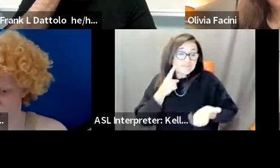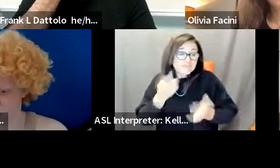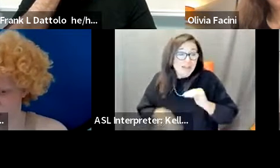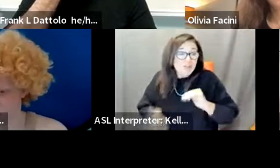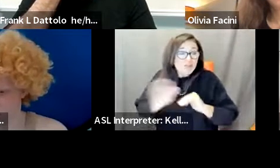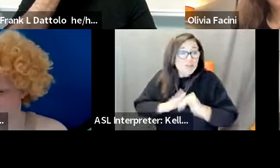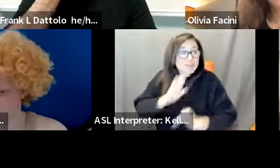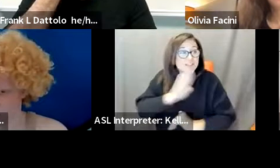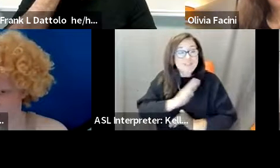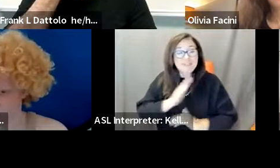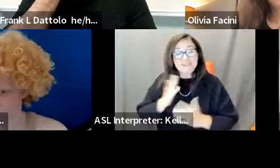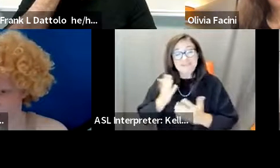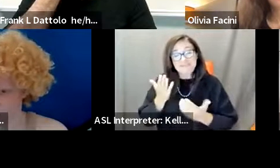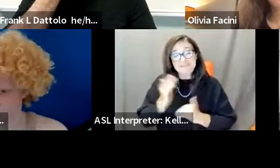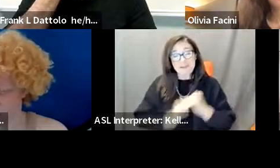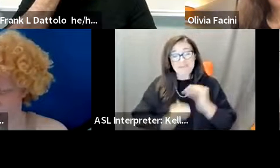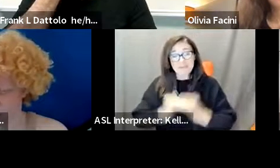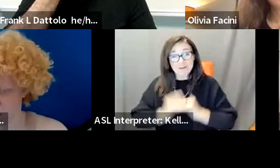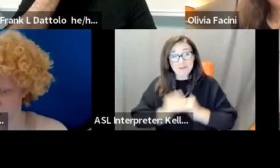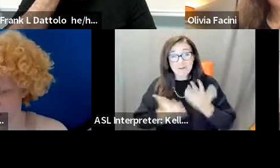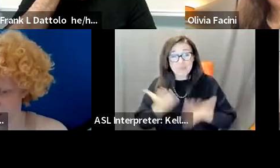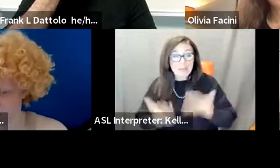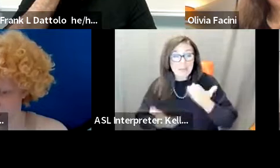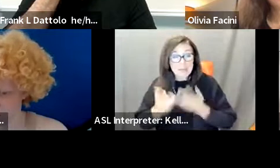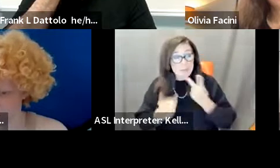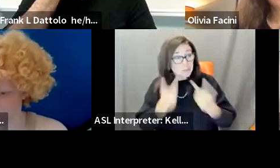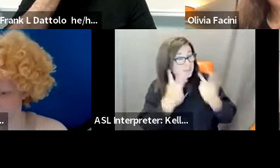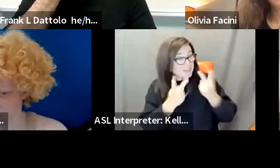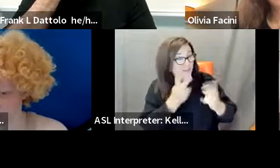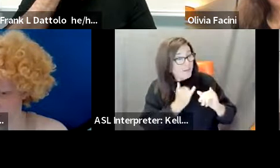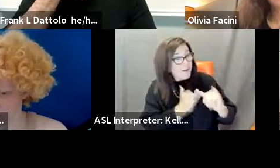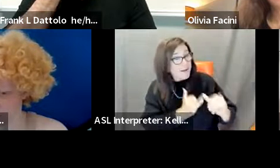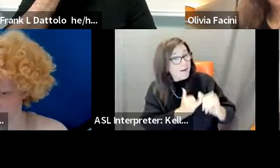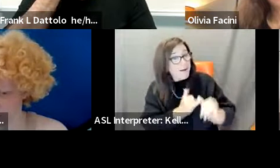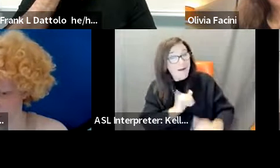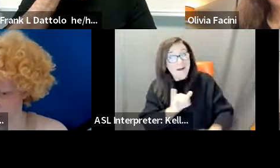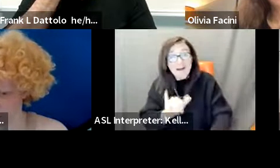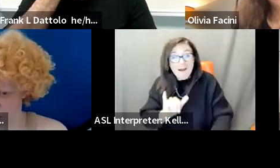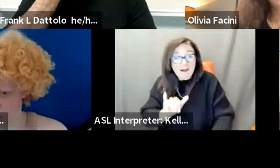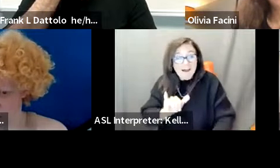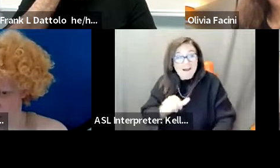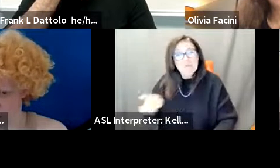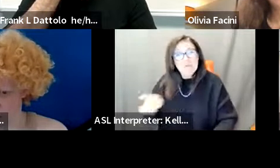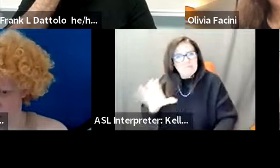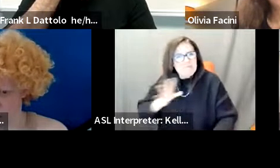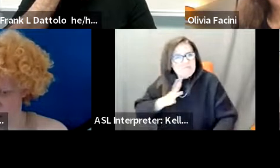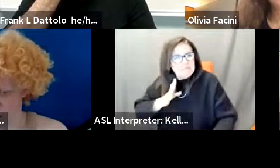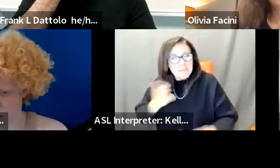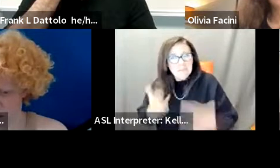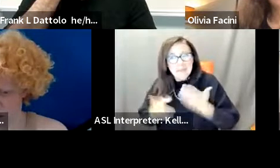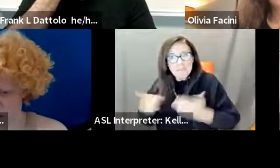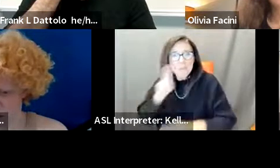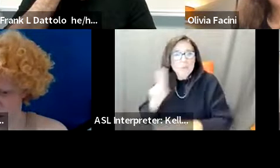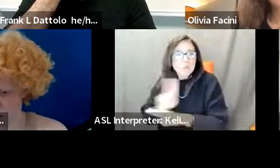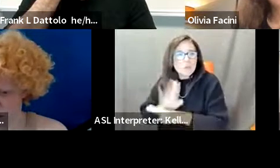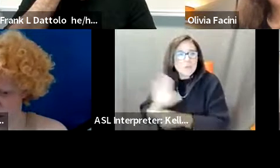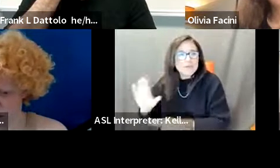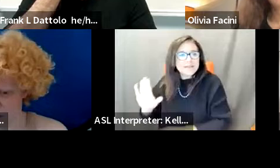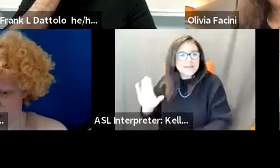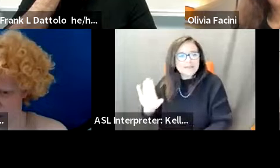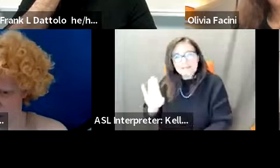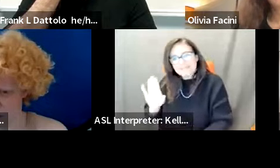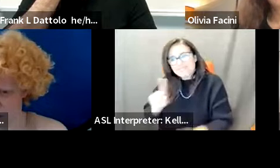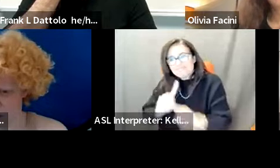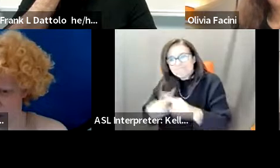level with just using their own mobility devices, and knowing that when they go to